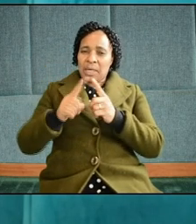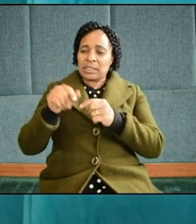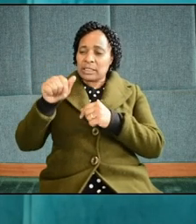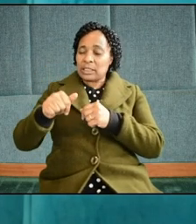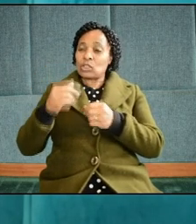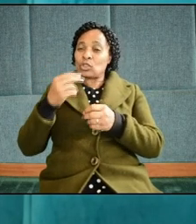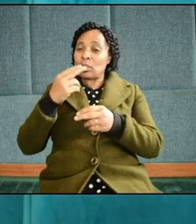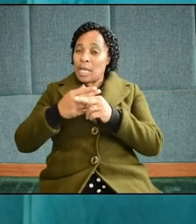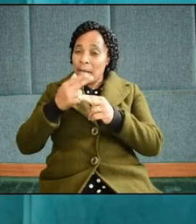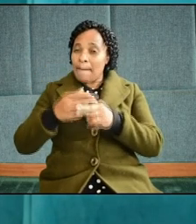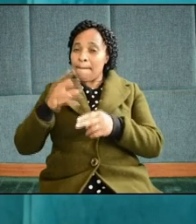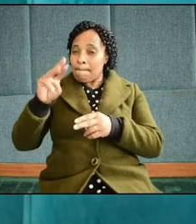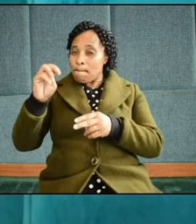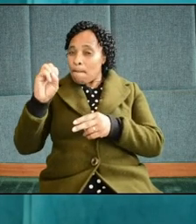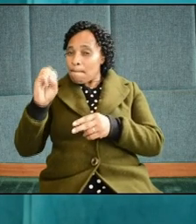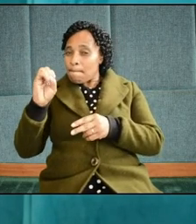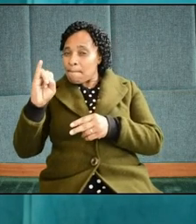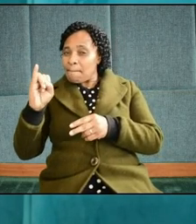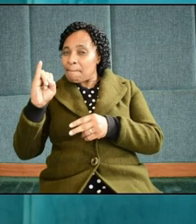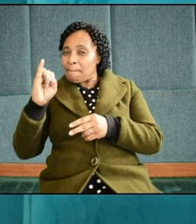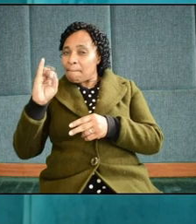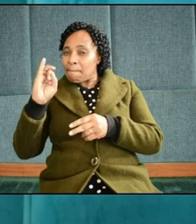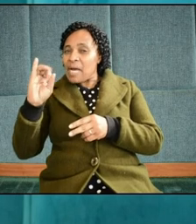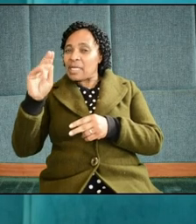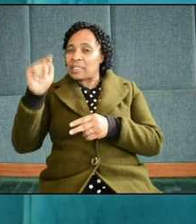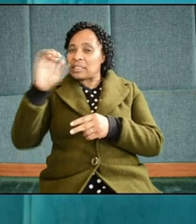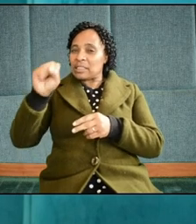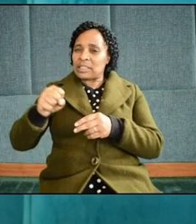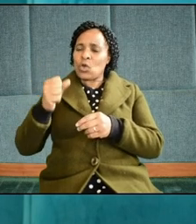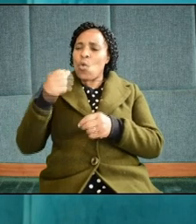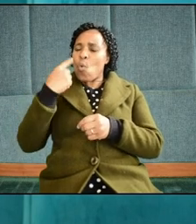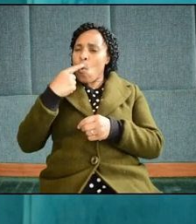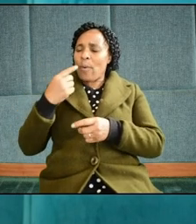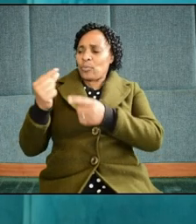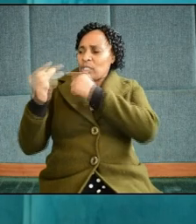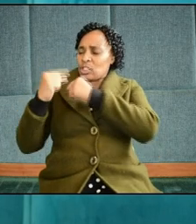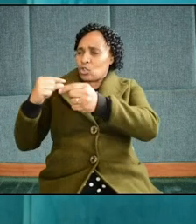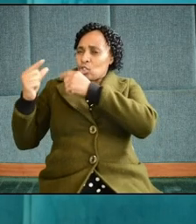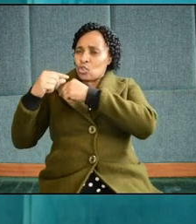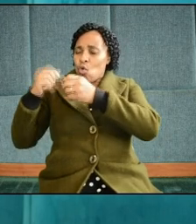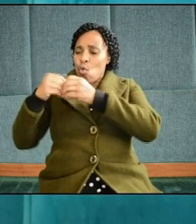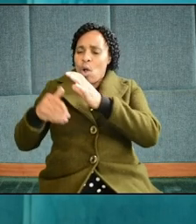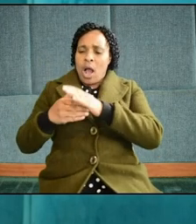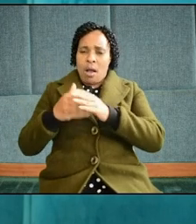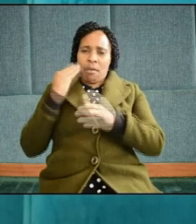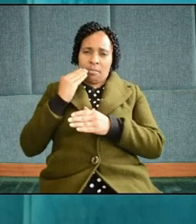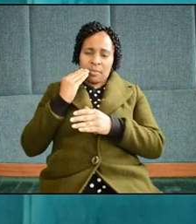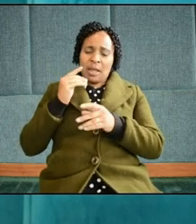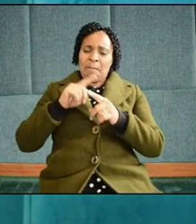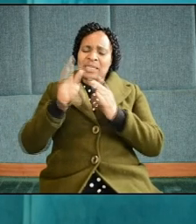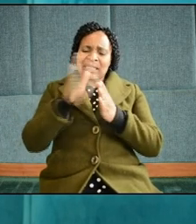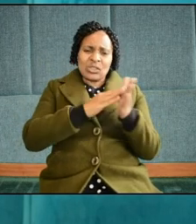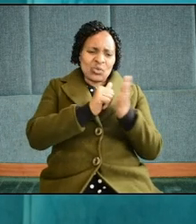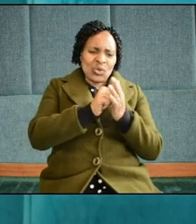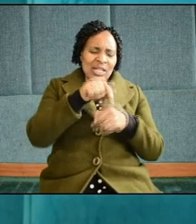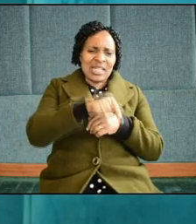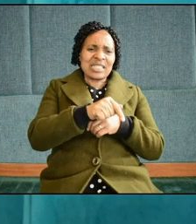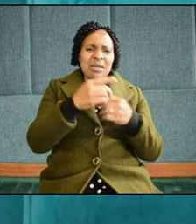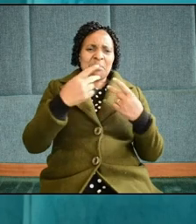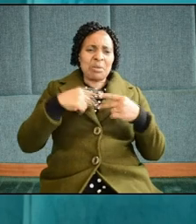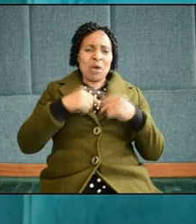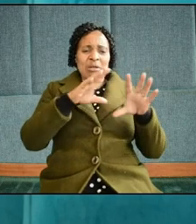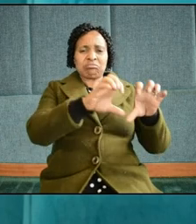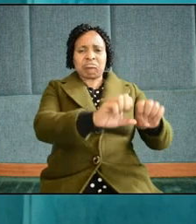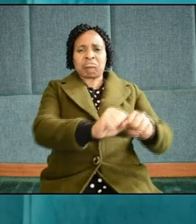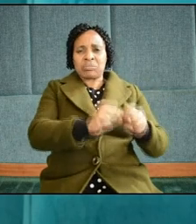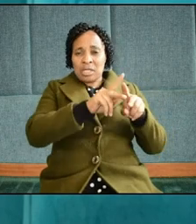Emites. Horites used to live in Seir, but the descendants of Esau drove them out. They destroyed the Horites before them and settled in their